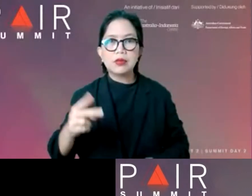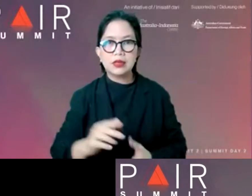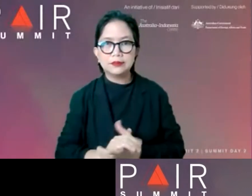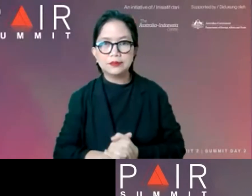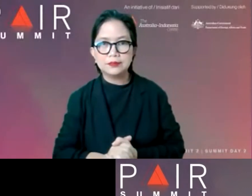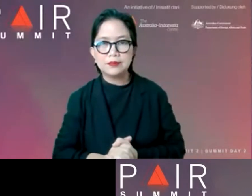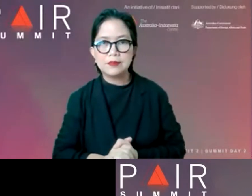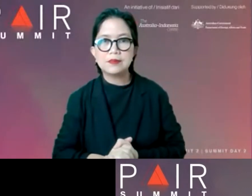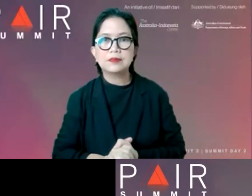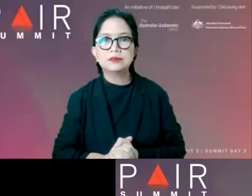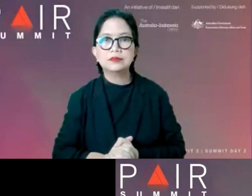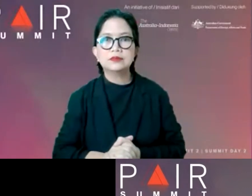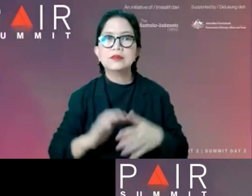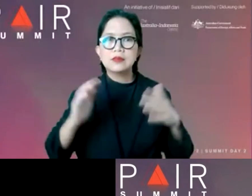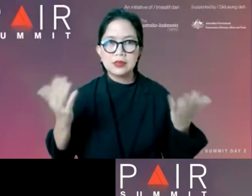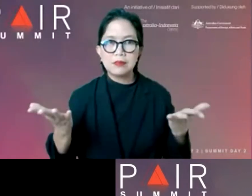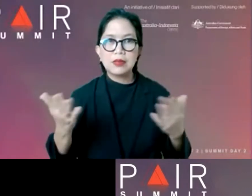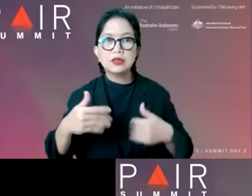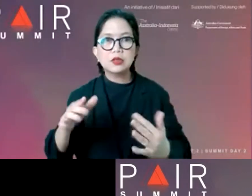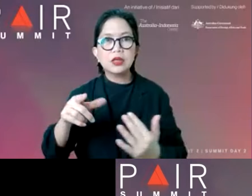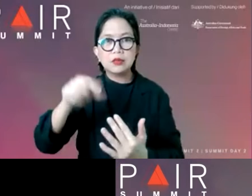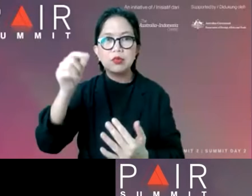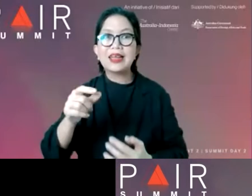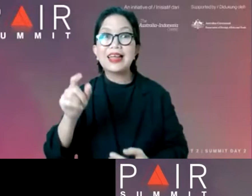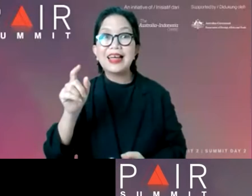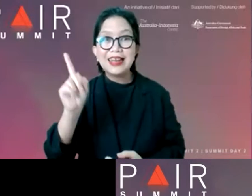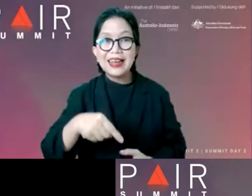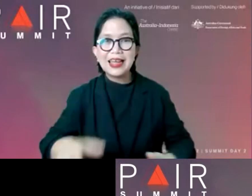think provides some clues in that area?